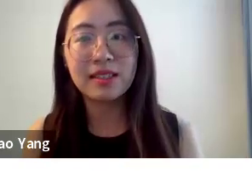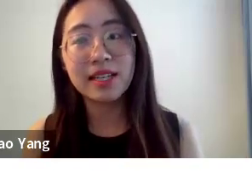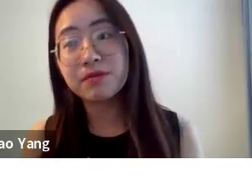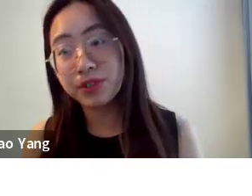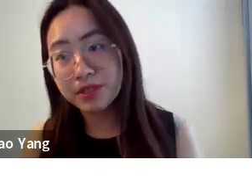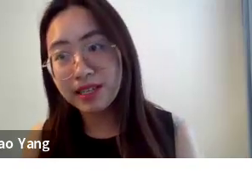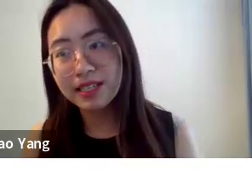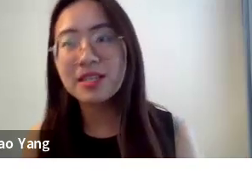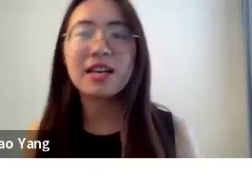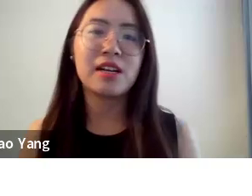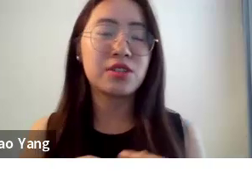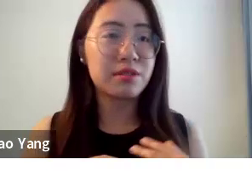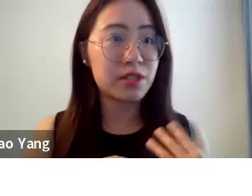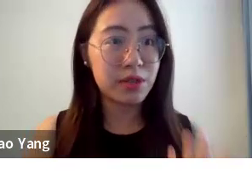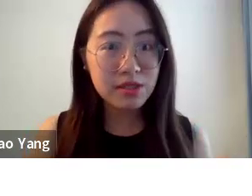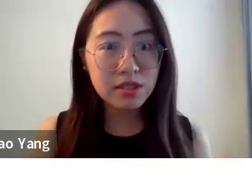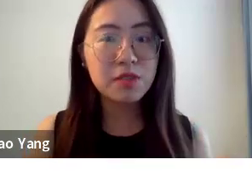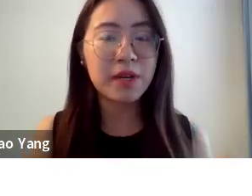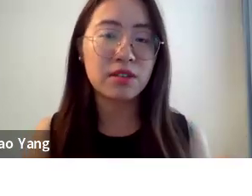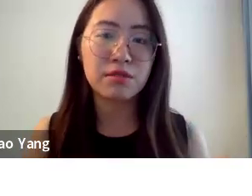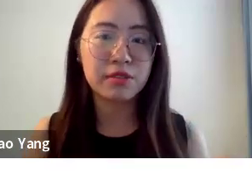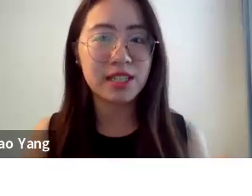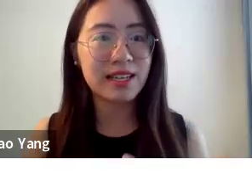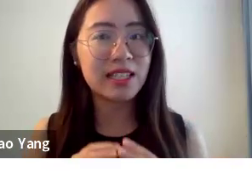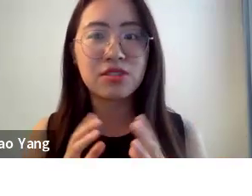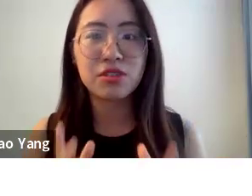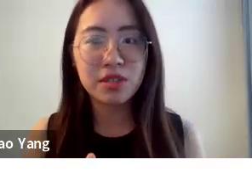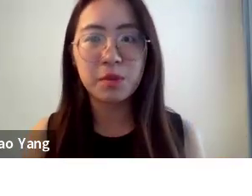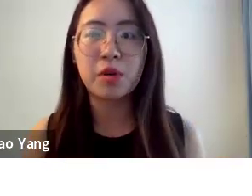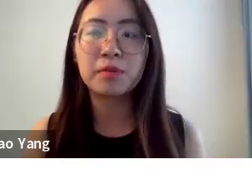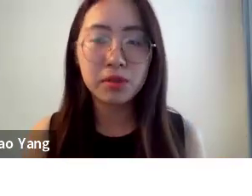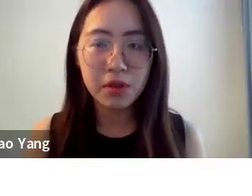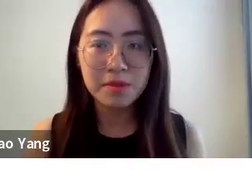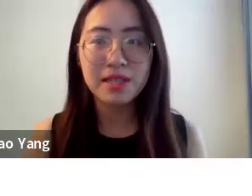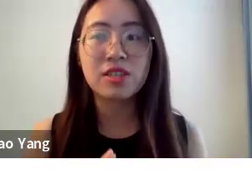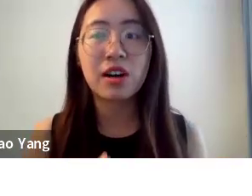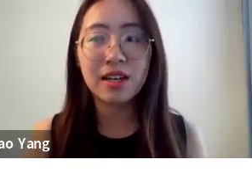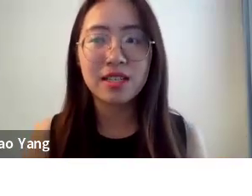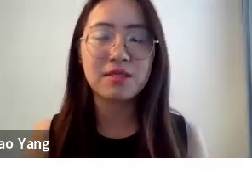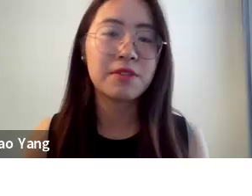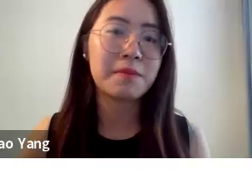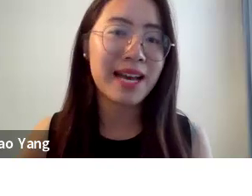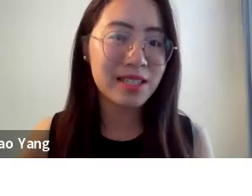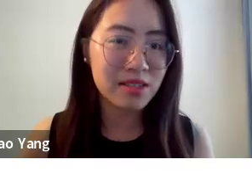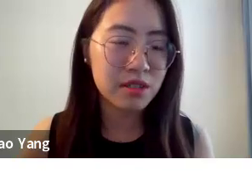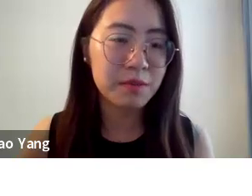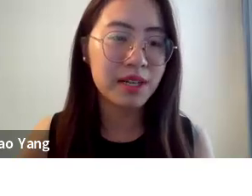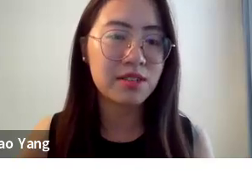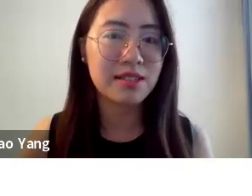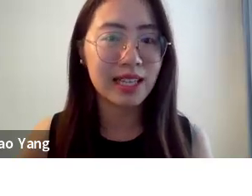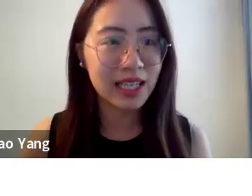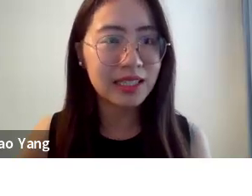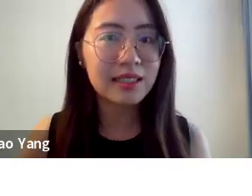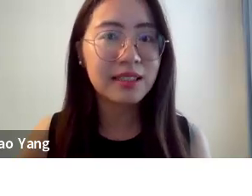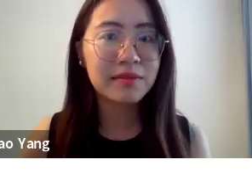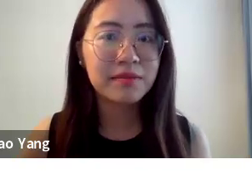detail on the next few slides, not only for research, but also for designing student support programs that target different patterns of